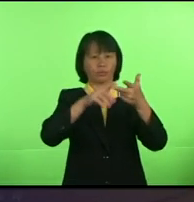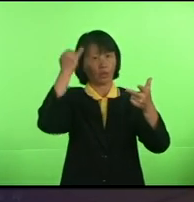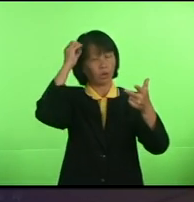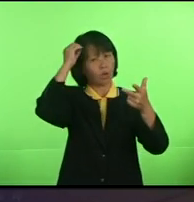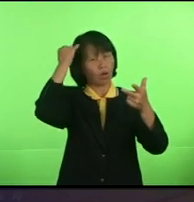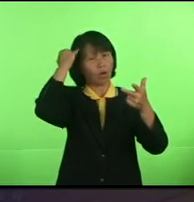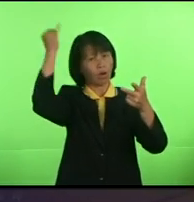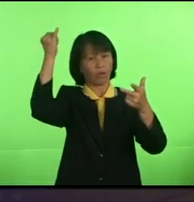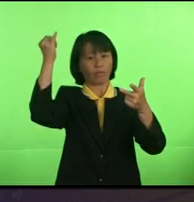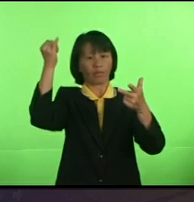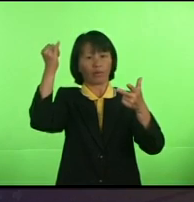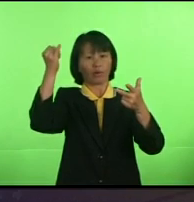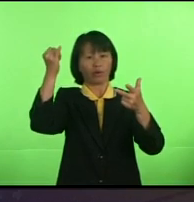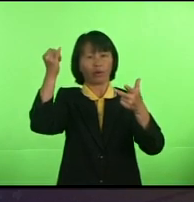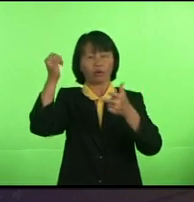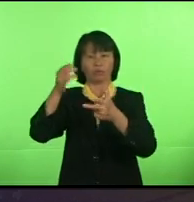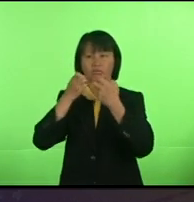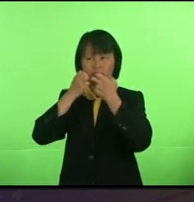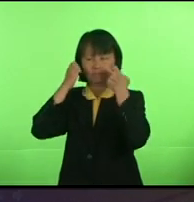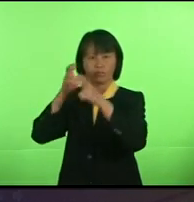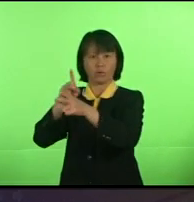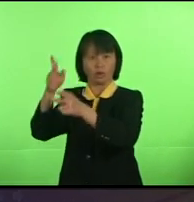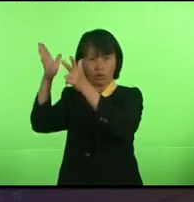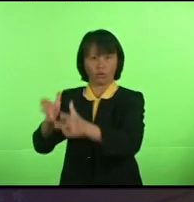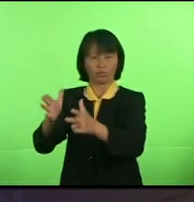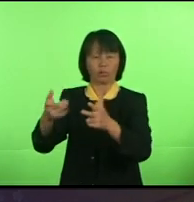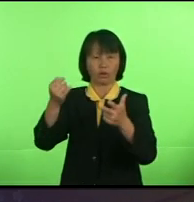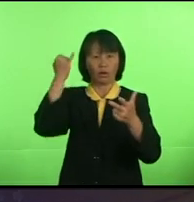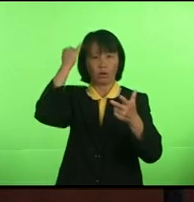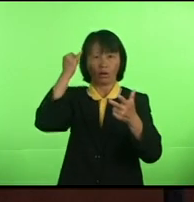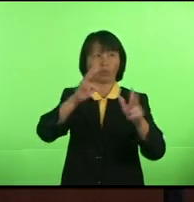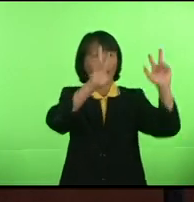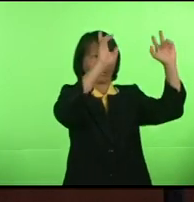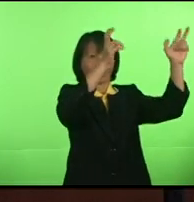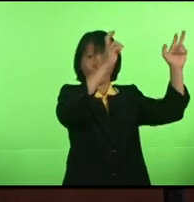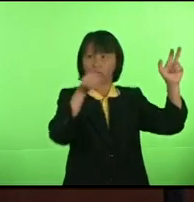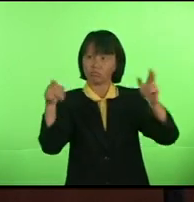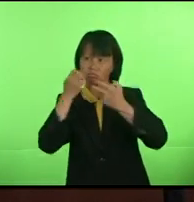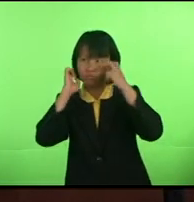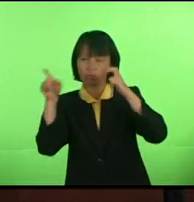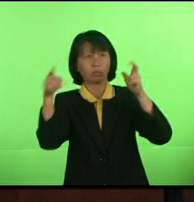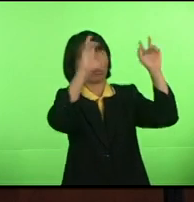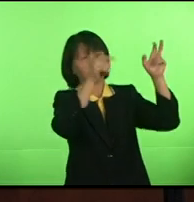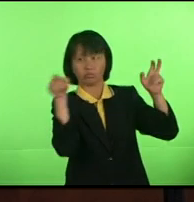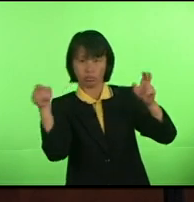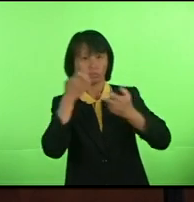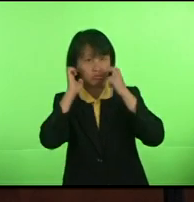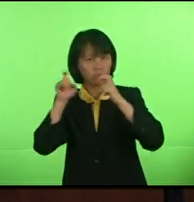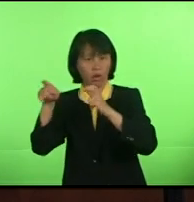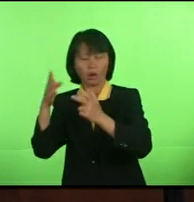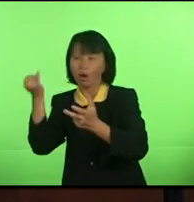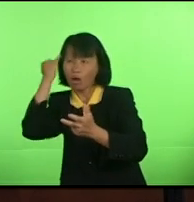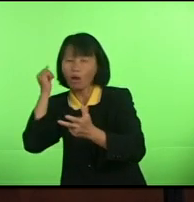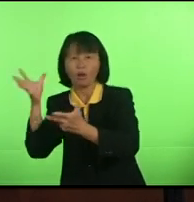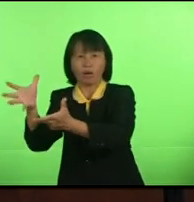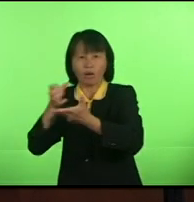of experts. Yeah, opinions from experts in the subject of your writing only. Okay,